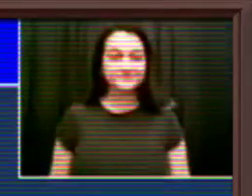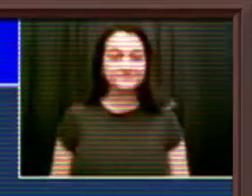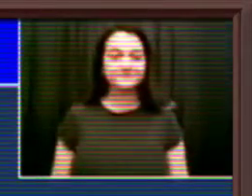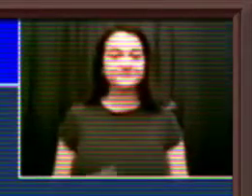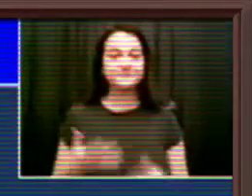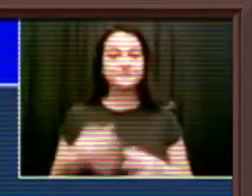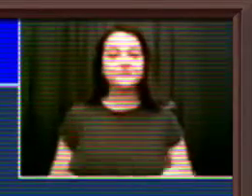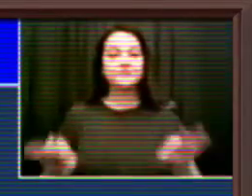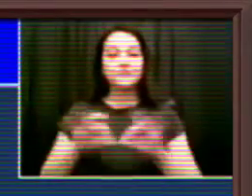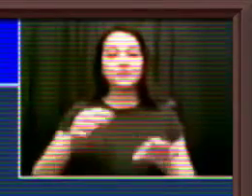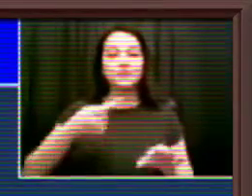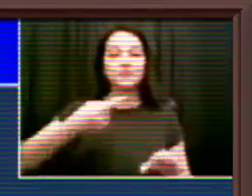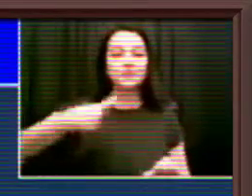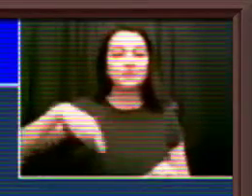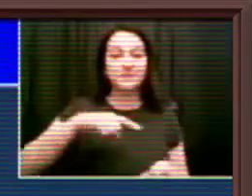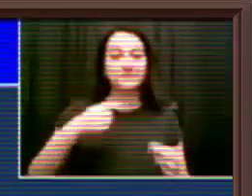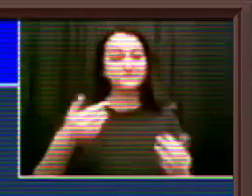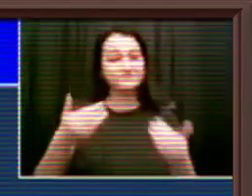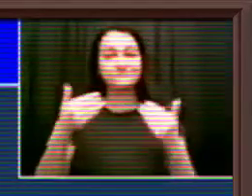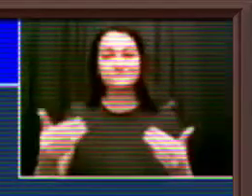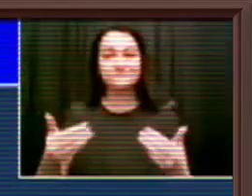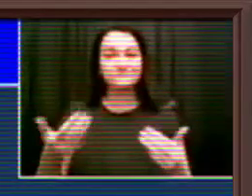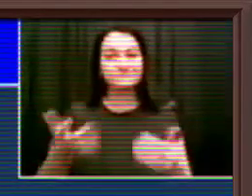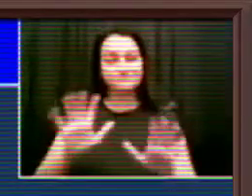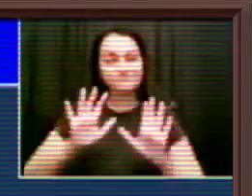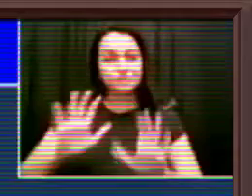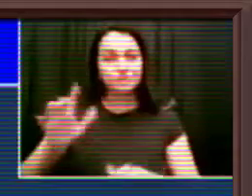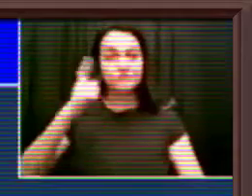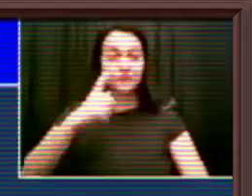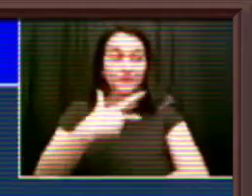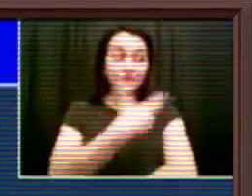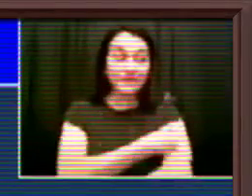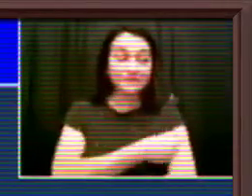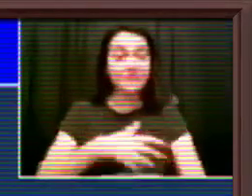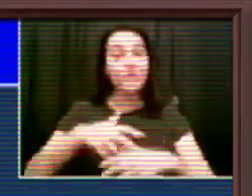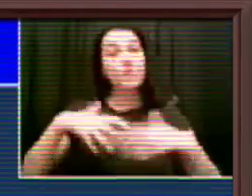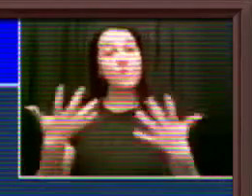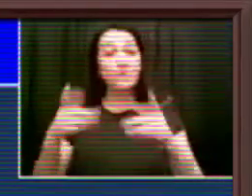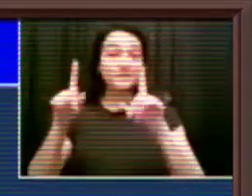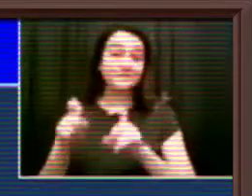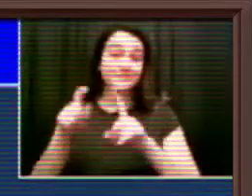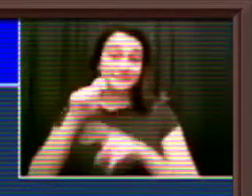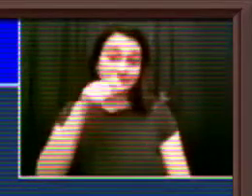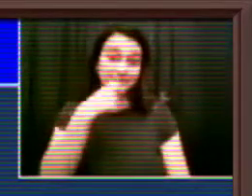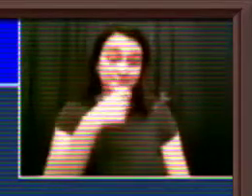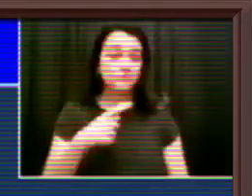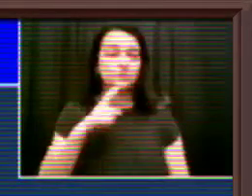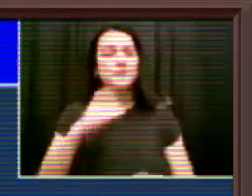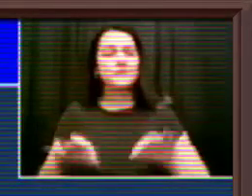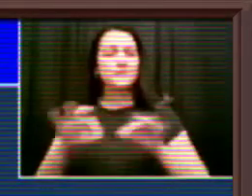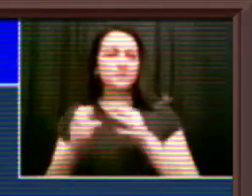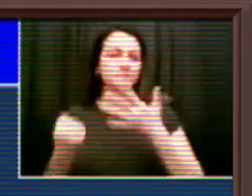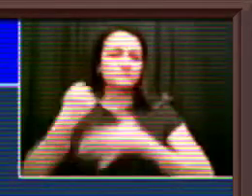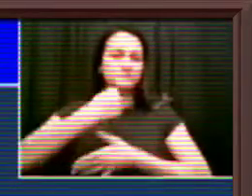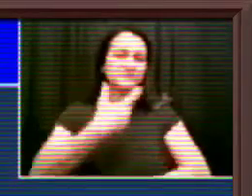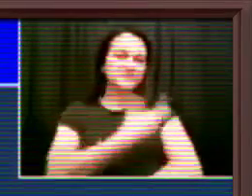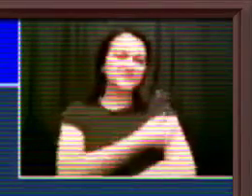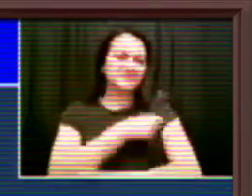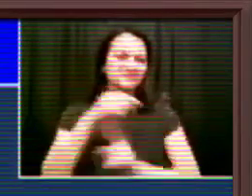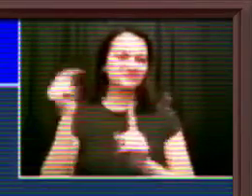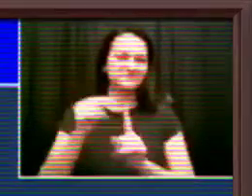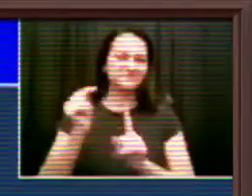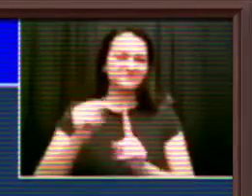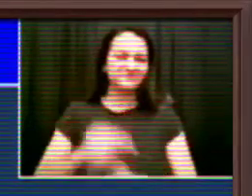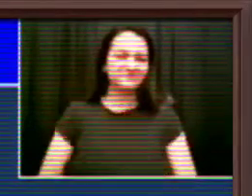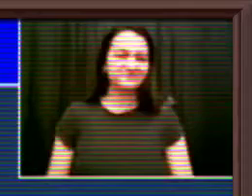I mean, wouldn't it, you know, aren't they the only one that's at risk? It's kind of just like, man, it's just like, and I heard this